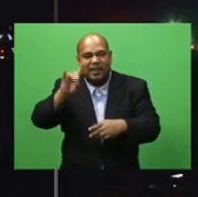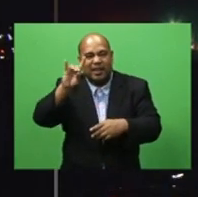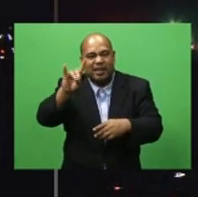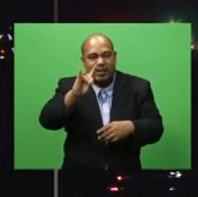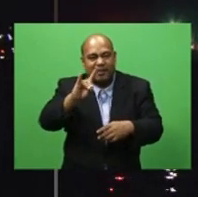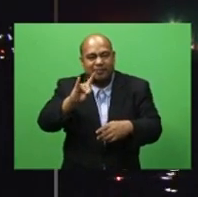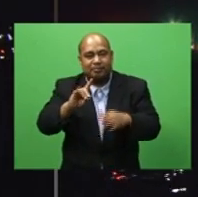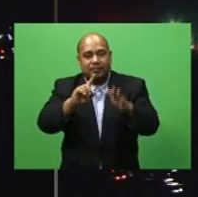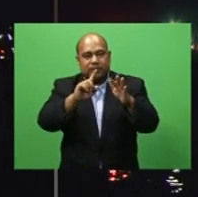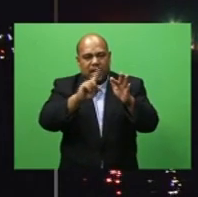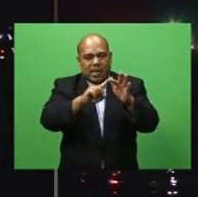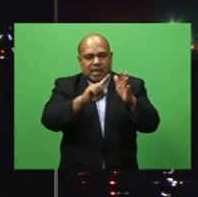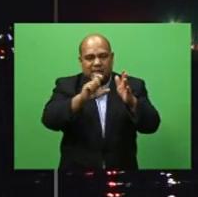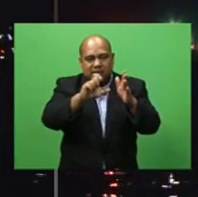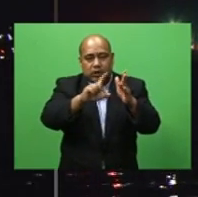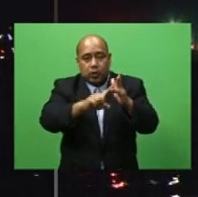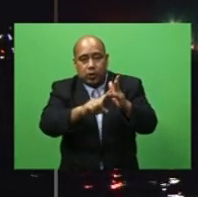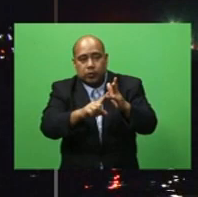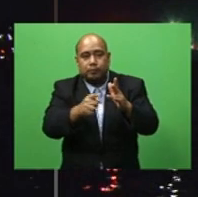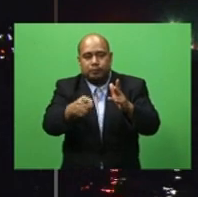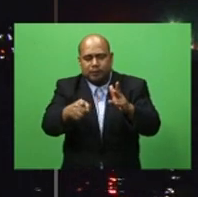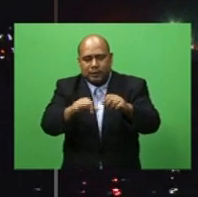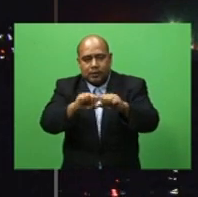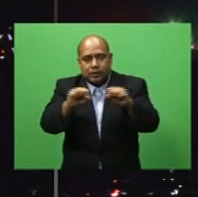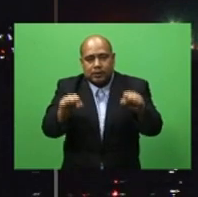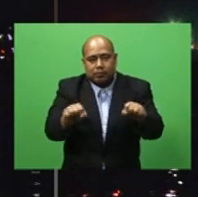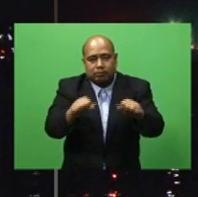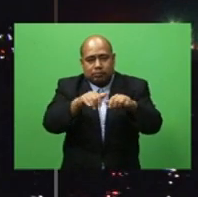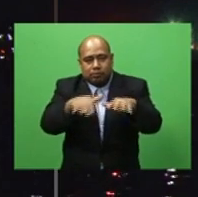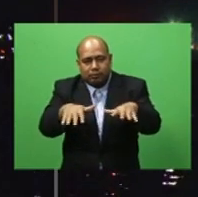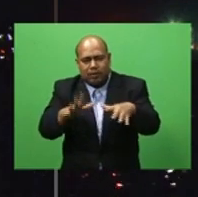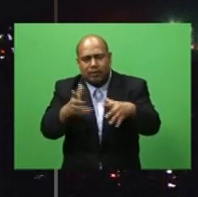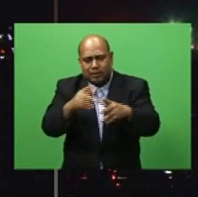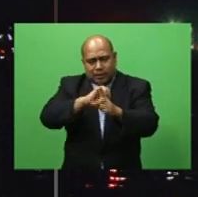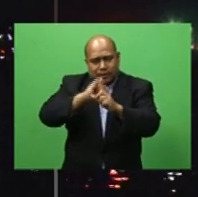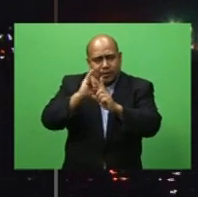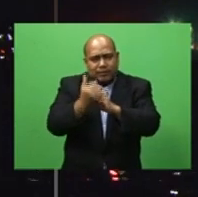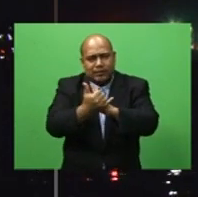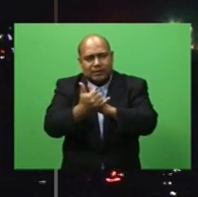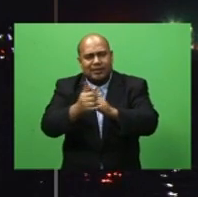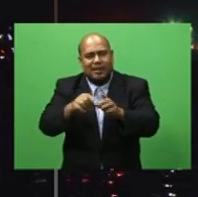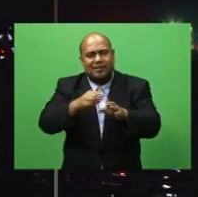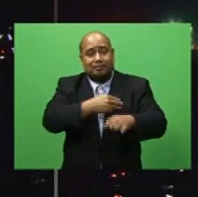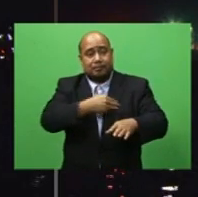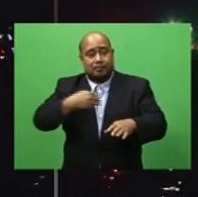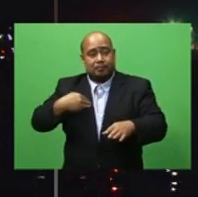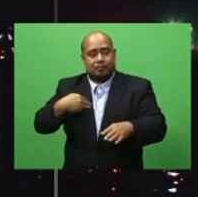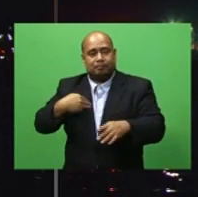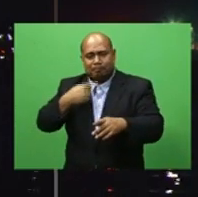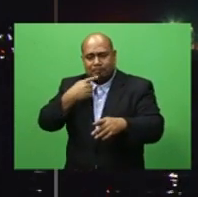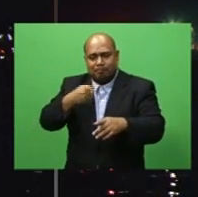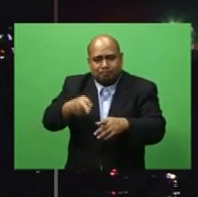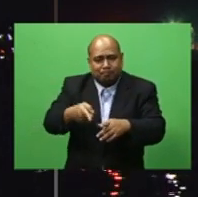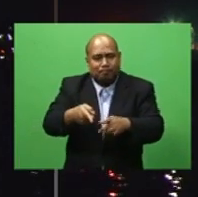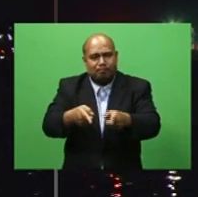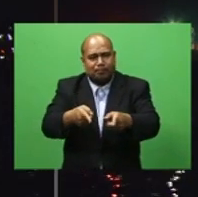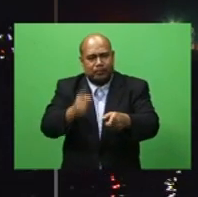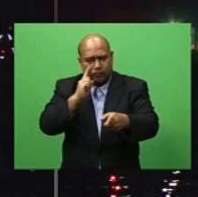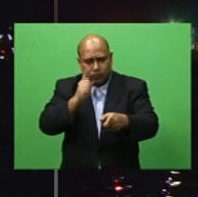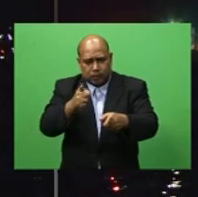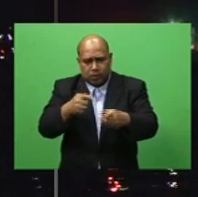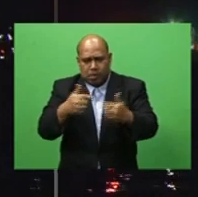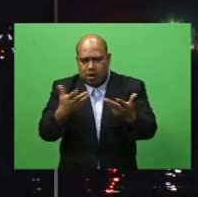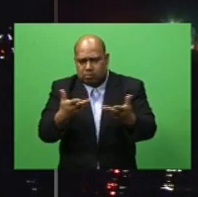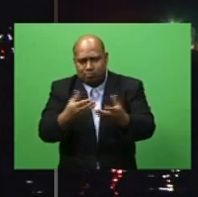ecosystems. Speaking at the Curtain Raise of Environment Week today, Environment Minister Dr. Mahendra Reddy said they're also looking at ways to